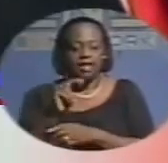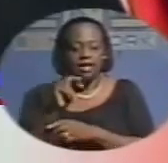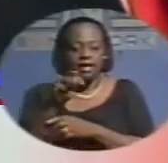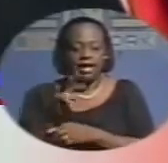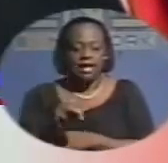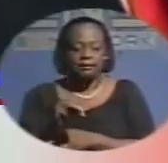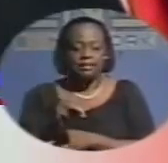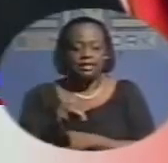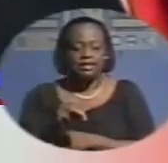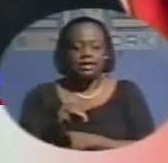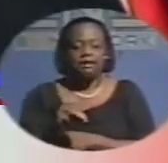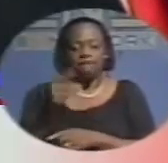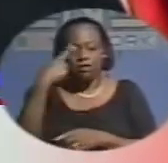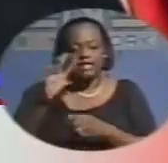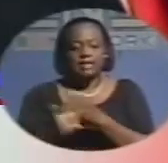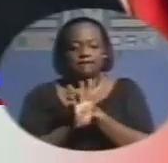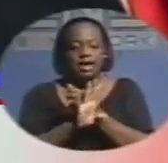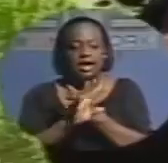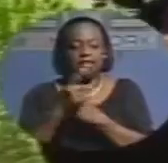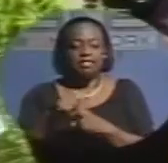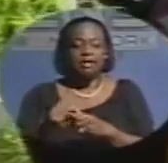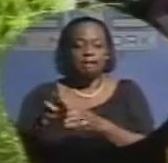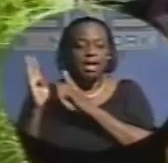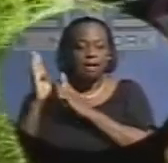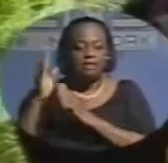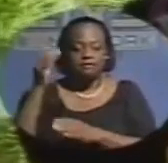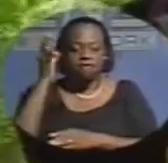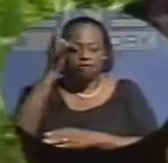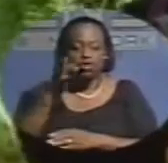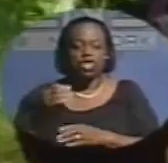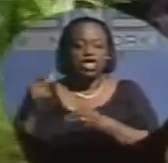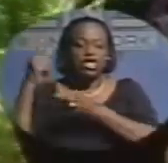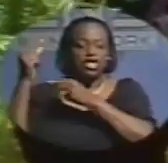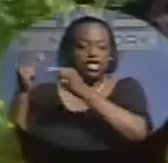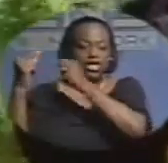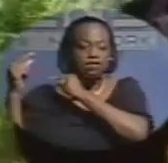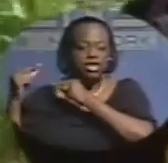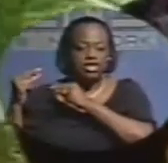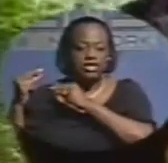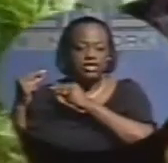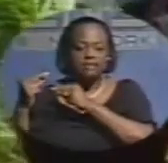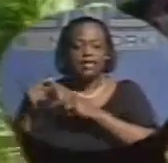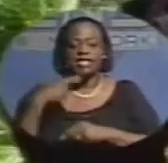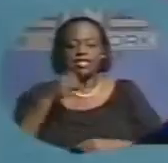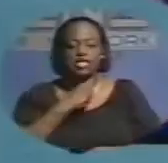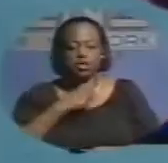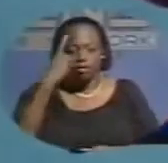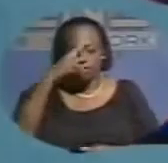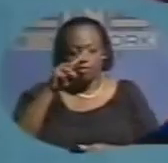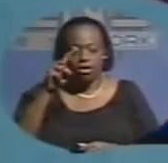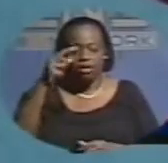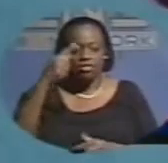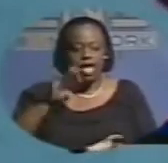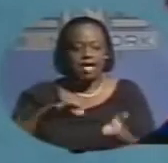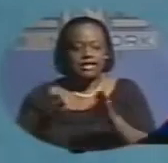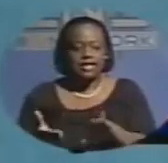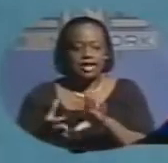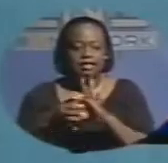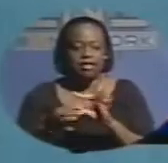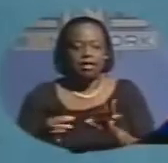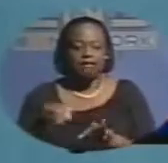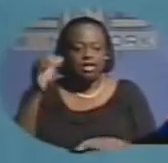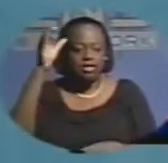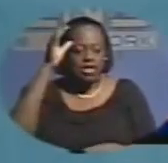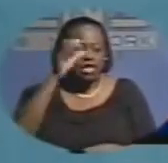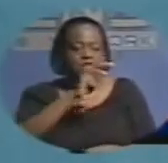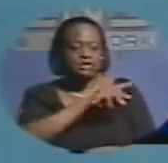Bahamas for future generations. Mr. Ingraham lamented that the party mourns the untimely death of National Chairman and former Member of Parliament for the Golden Isles